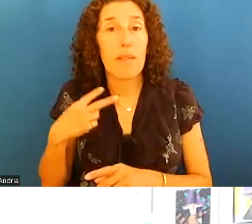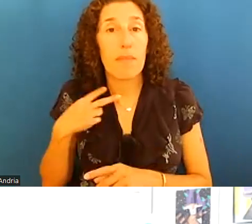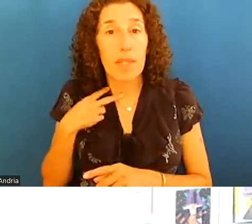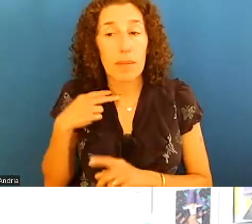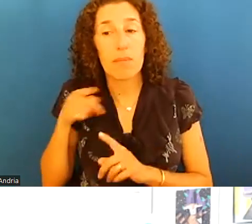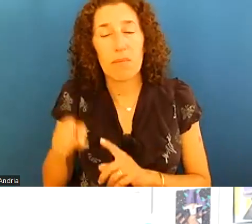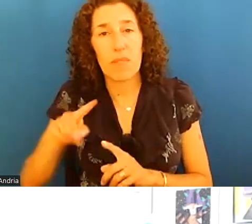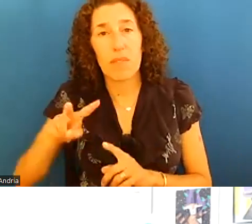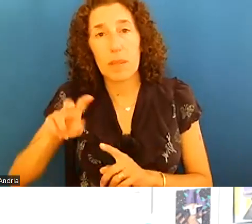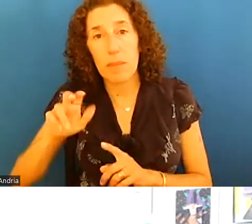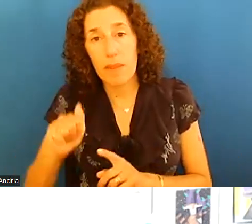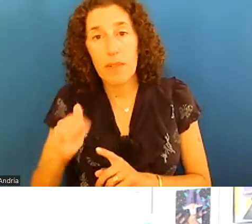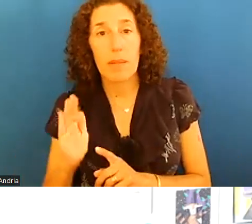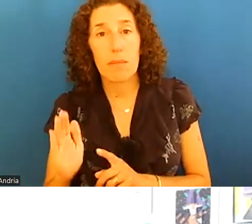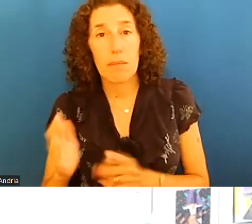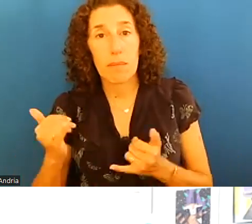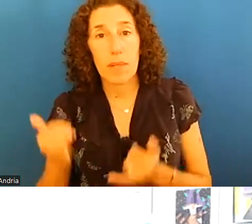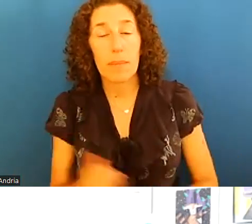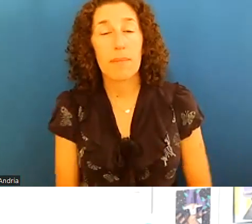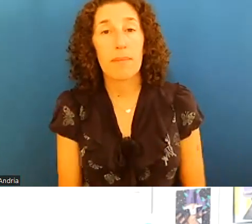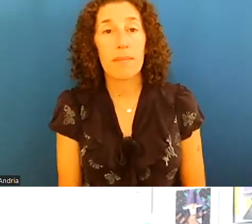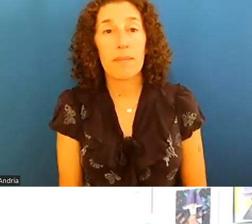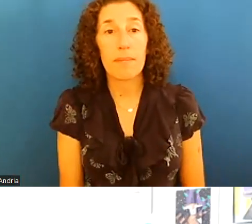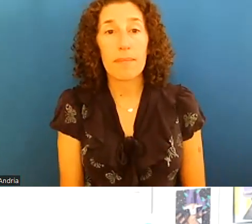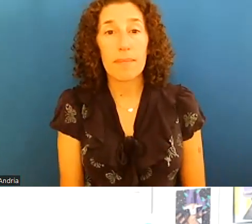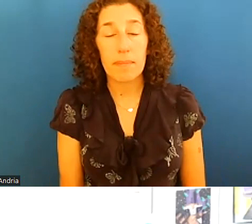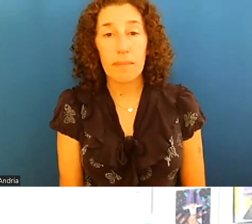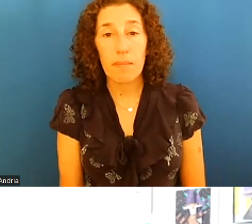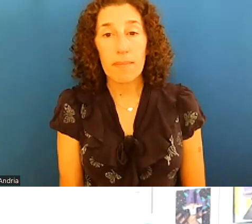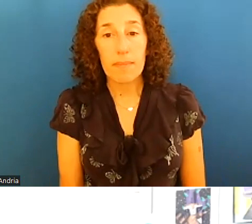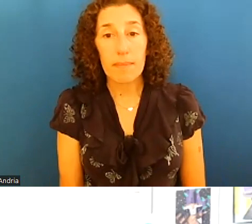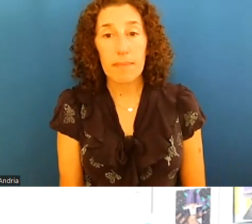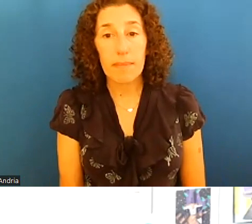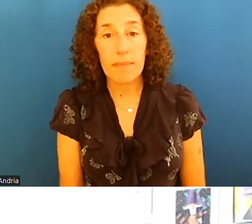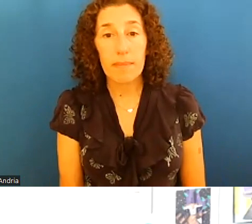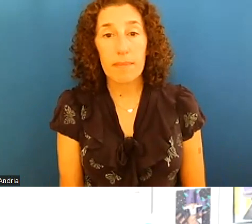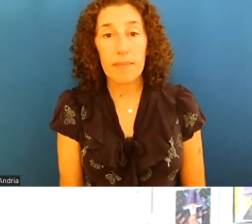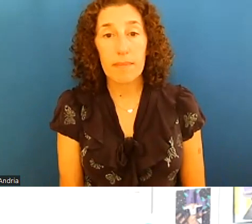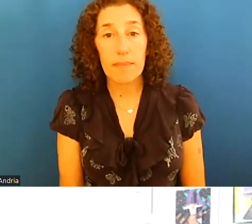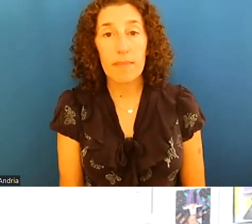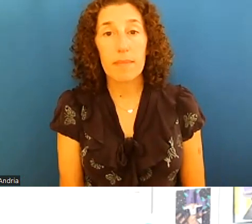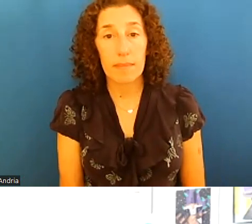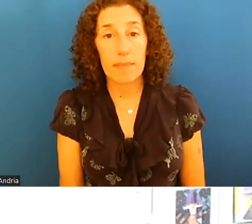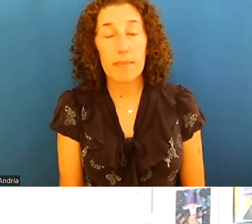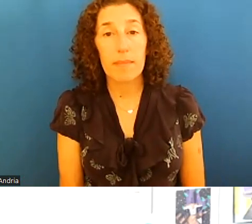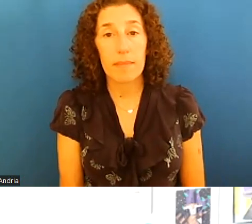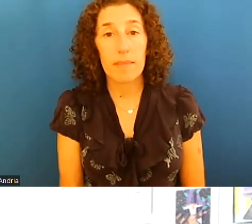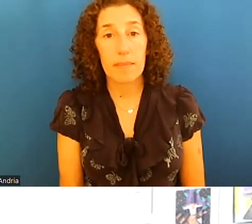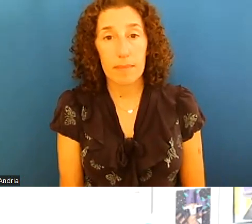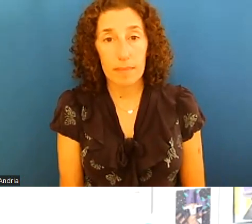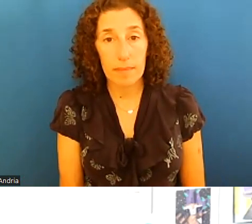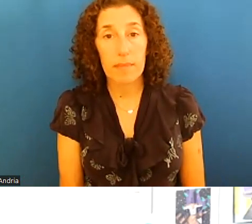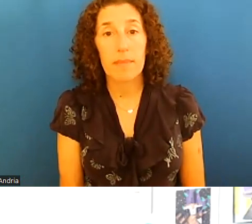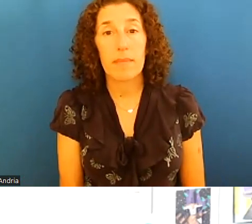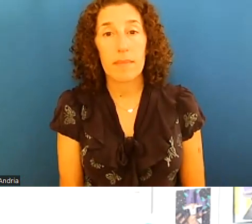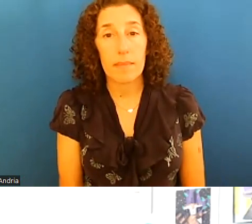need. We generally don't have, at least in the beginning of the process, a lot of contact with the advocates. There